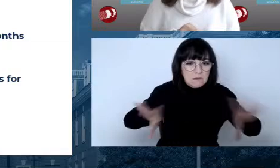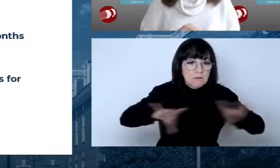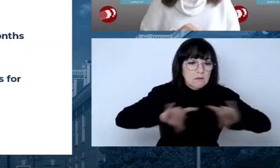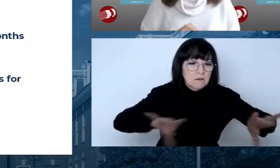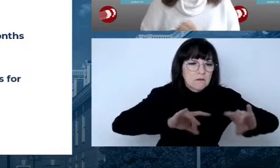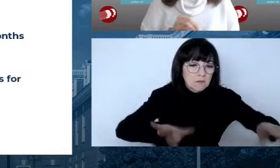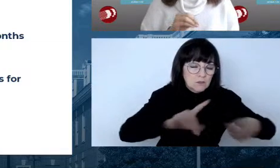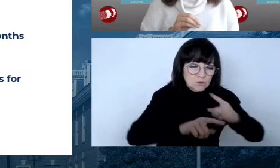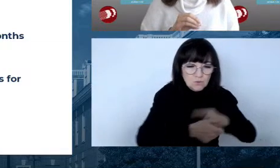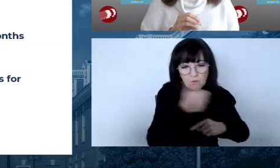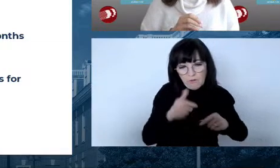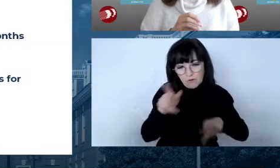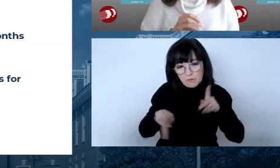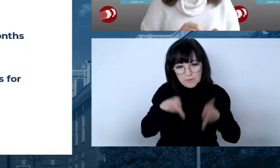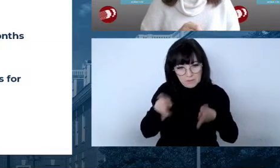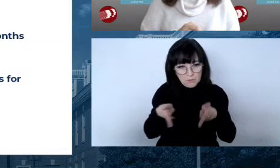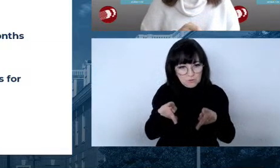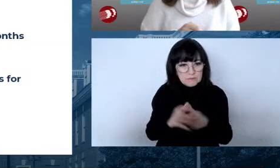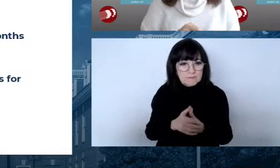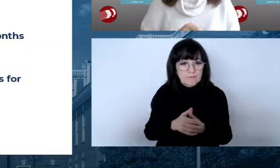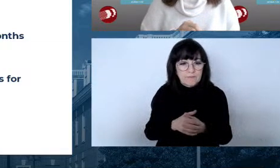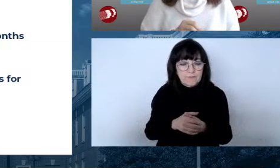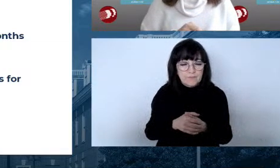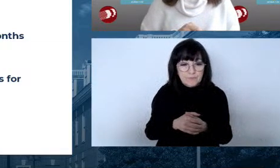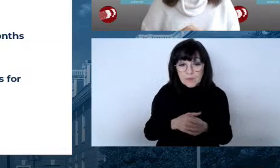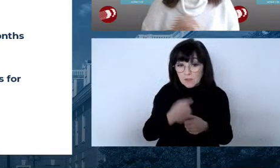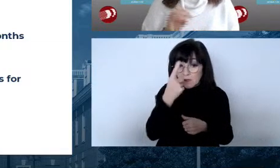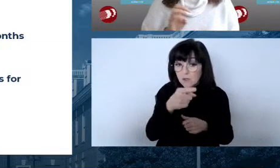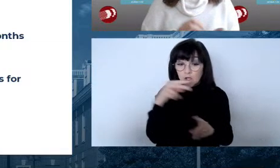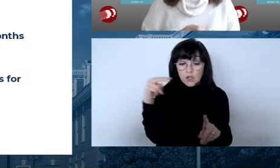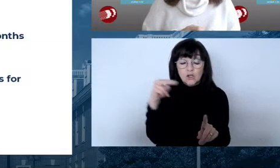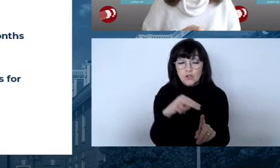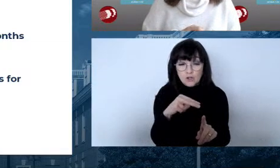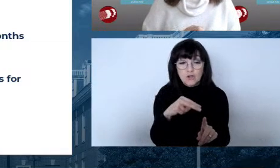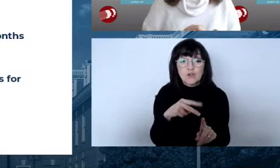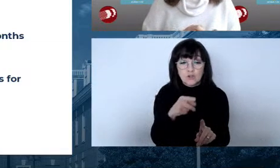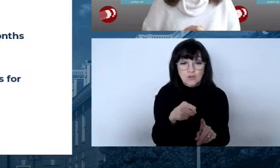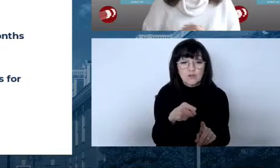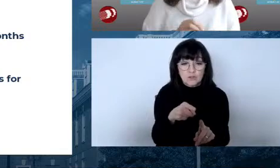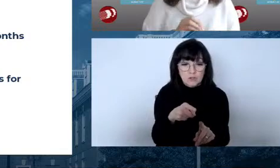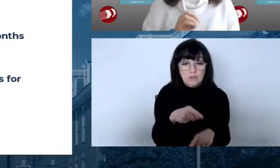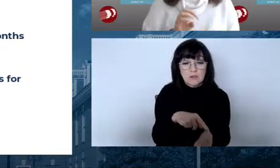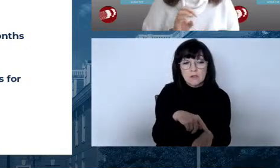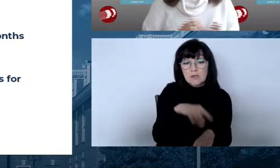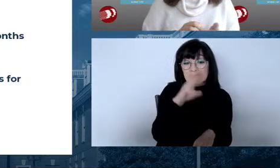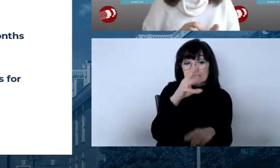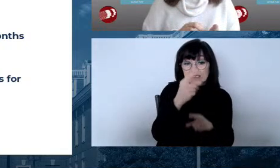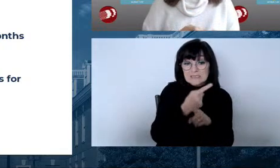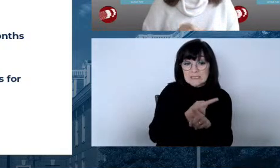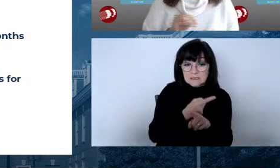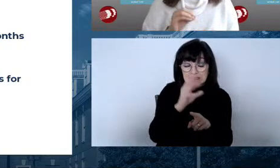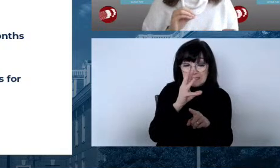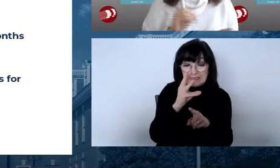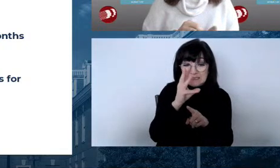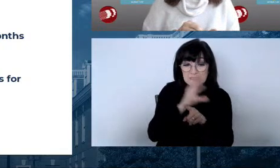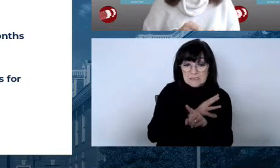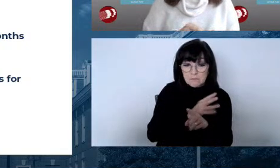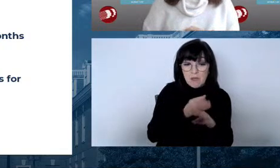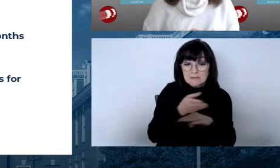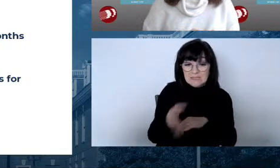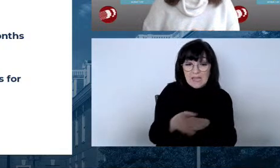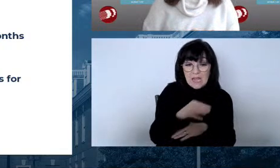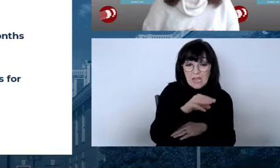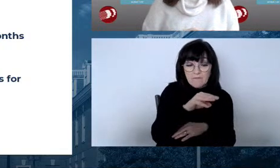6 months. 6 months from your Pfizer Moderna, 2 months for J&J, you've had your booster, please